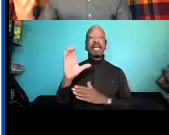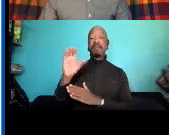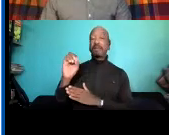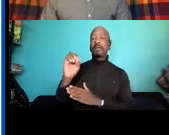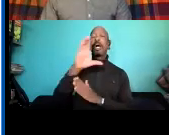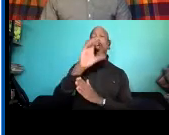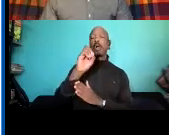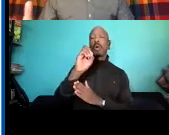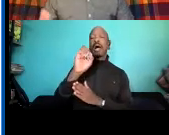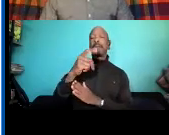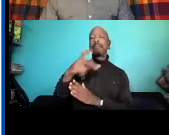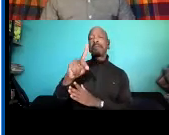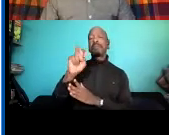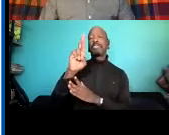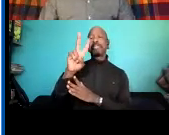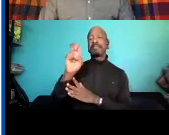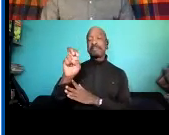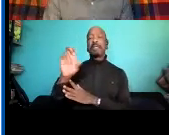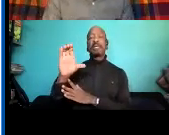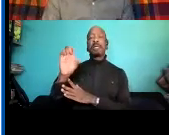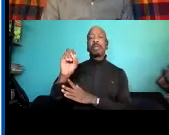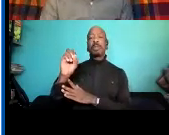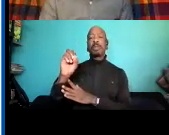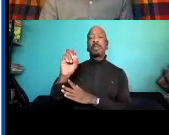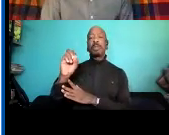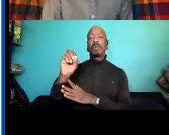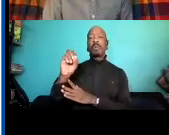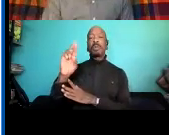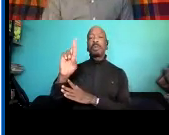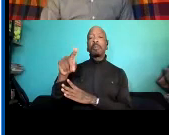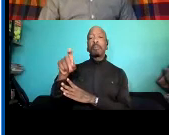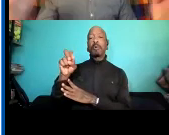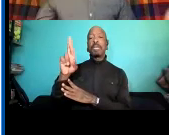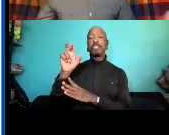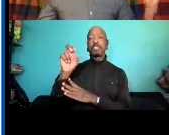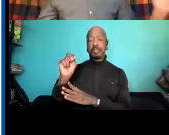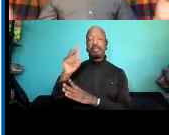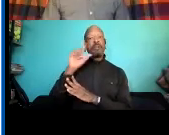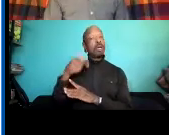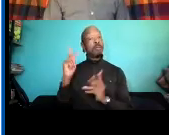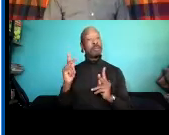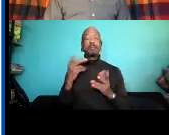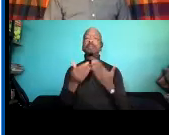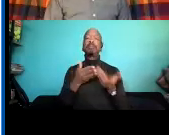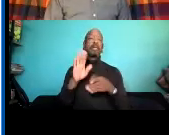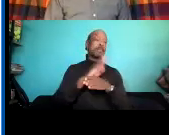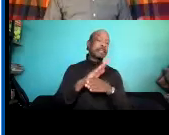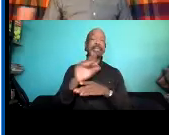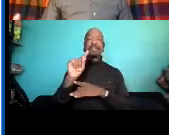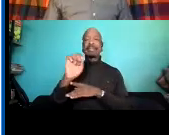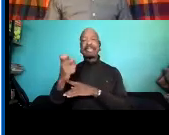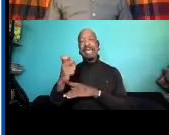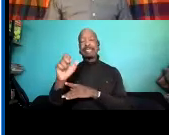people think to be called a corporation, you have to be formed under that. And to others, regardless of entity or tax status, it's